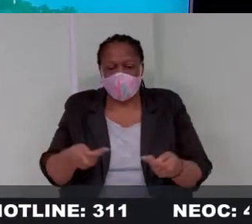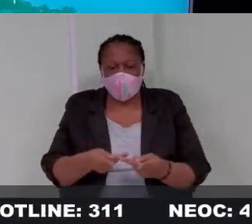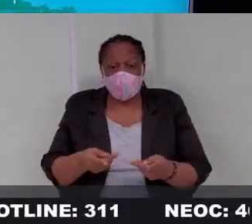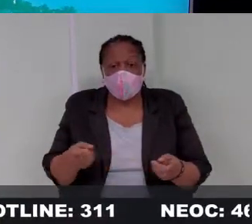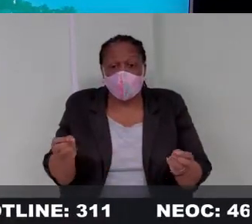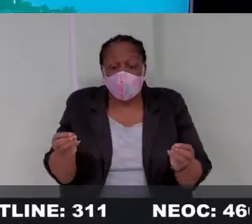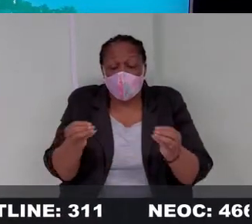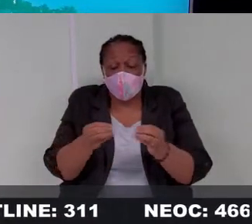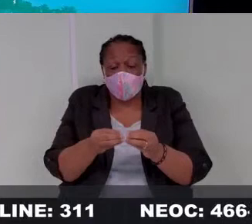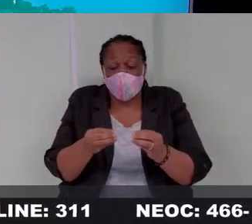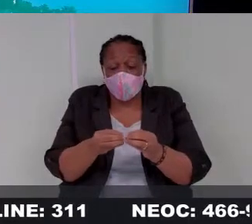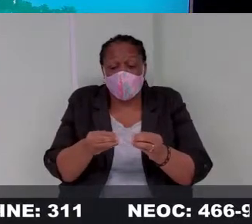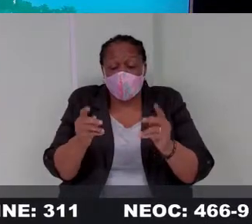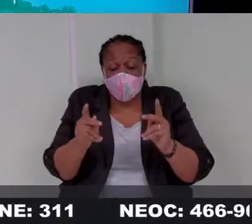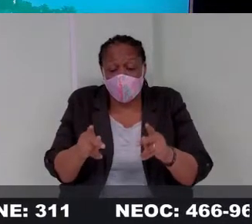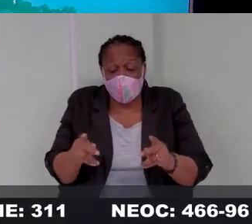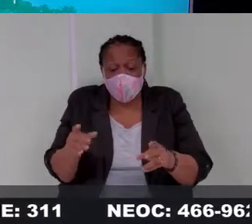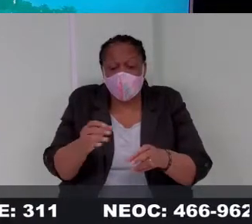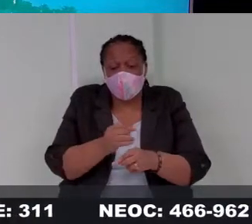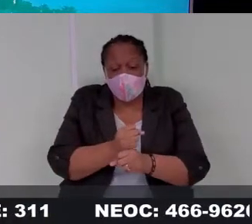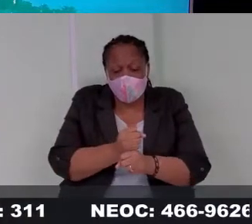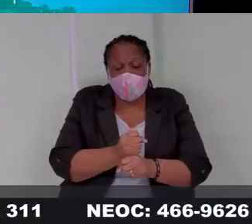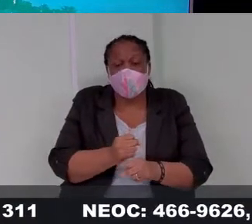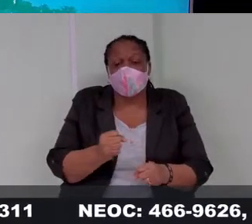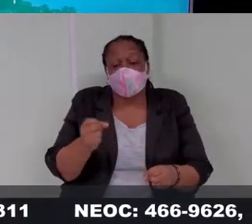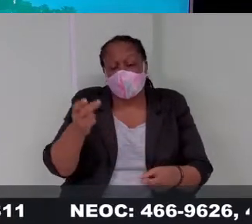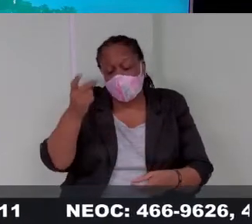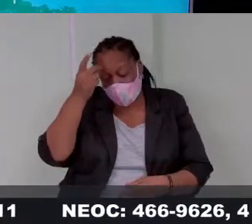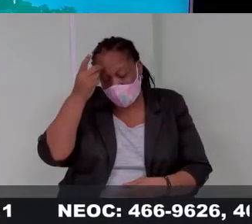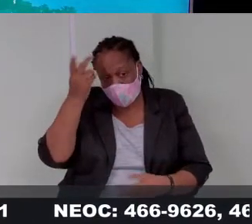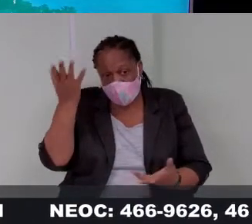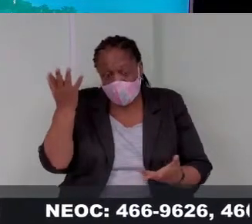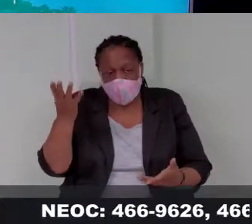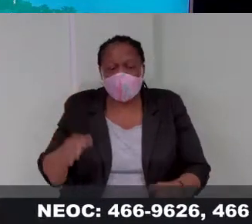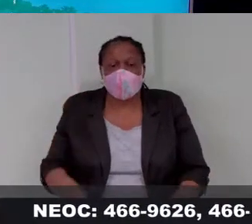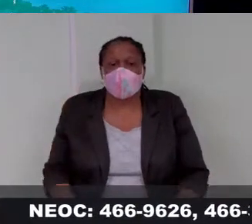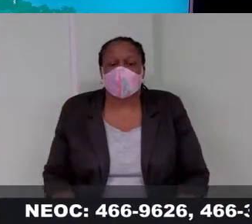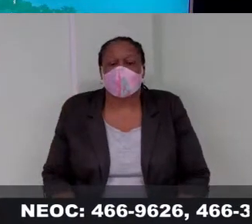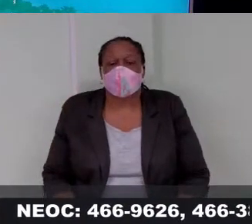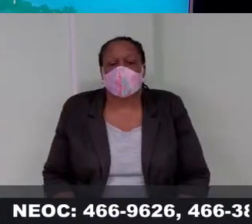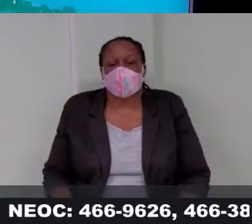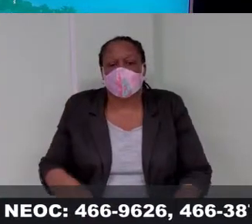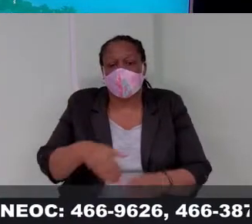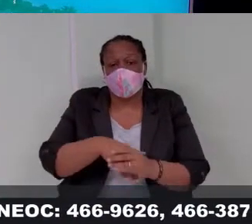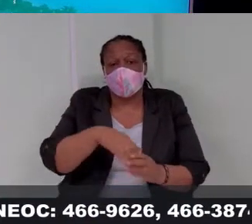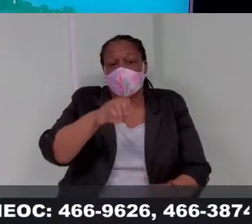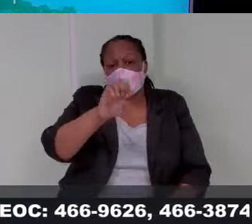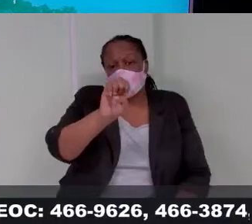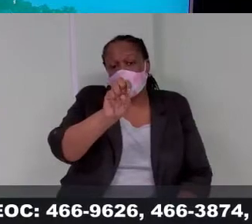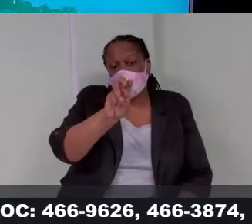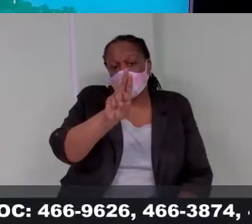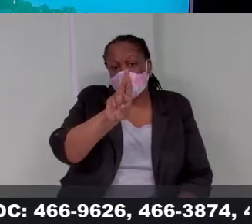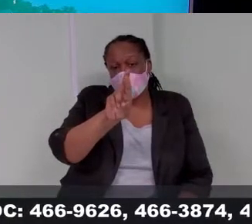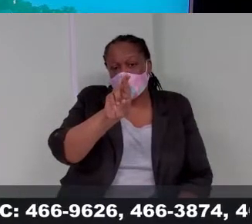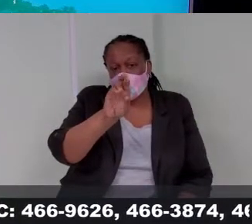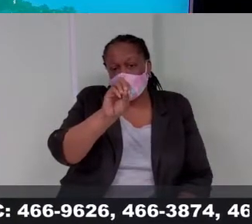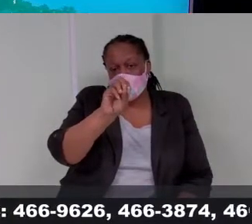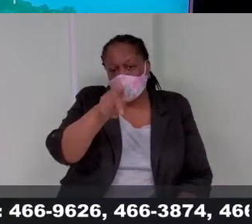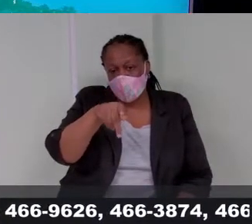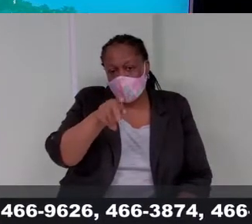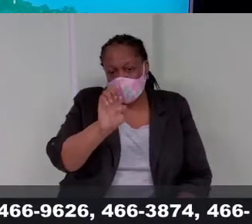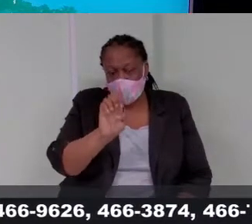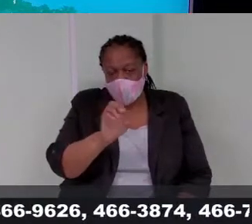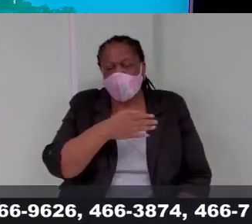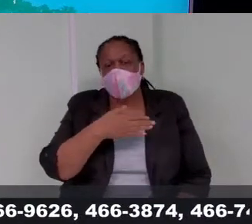resurge of the virus in Europe and in the United